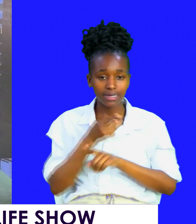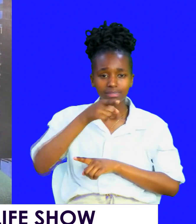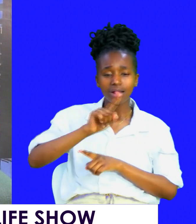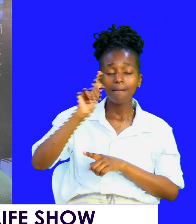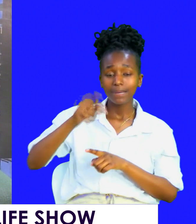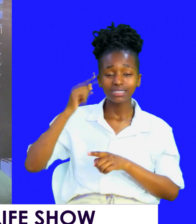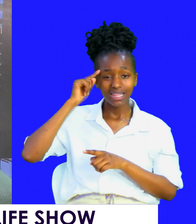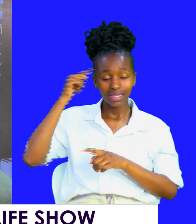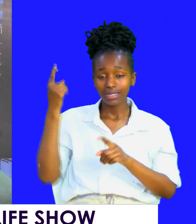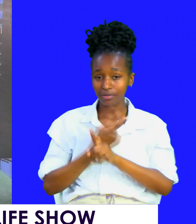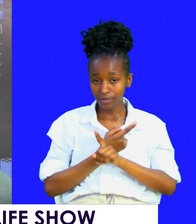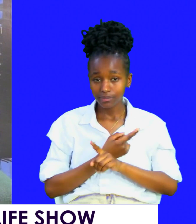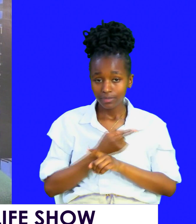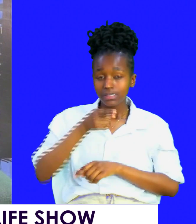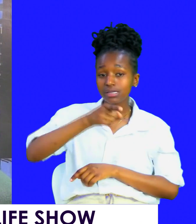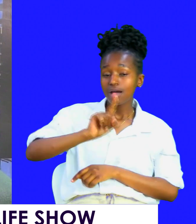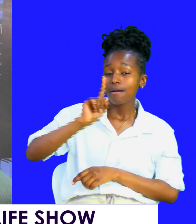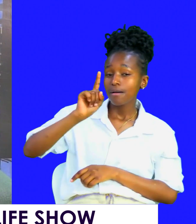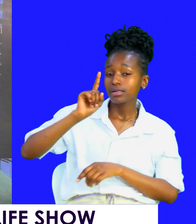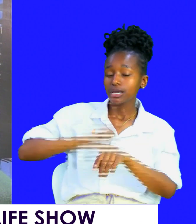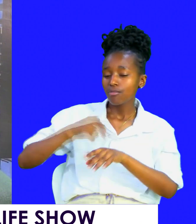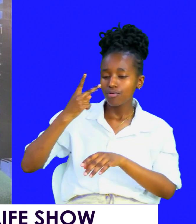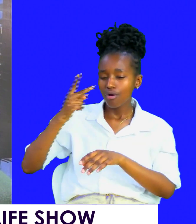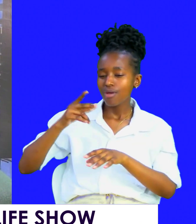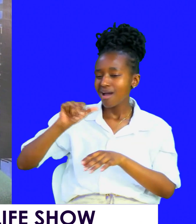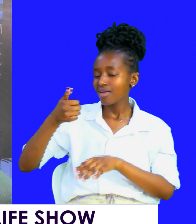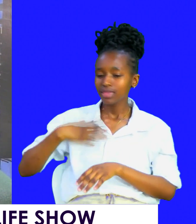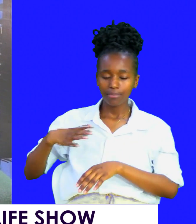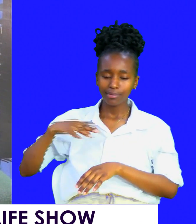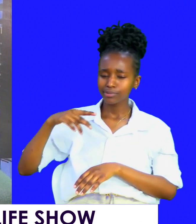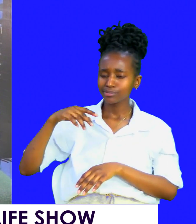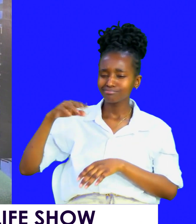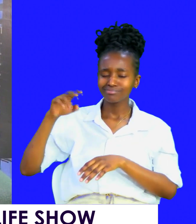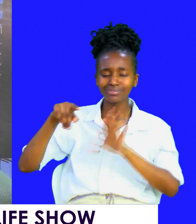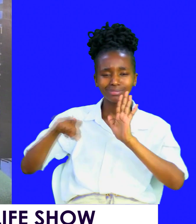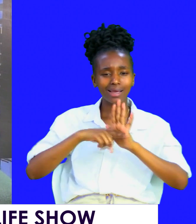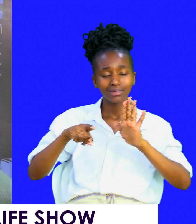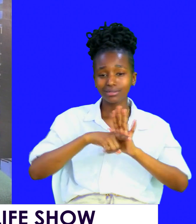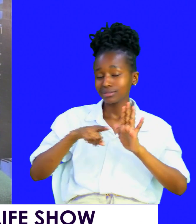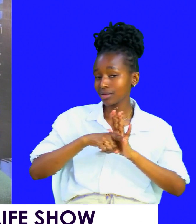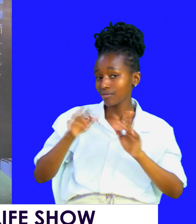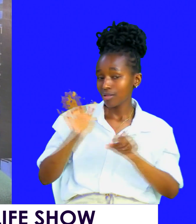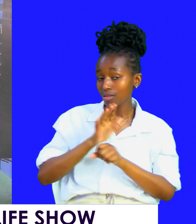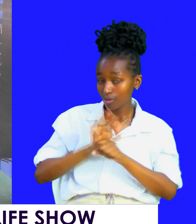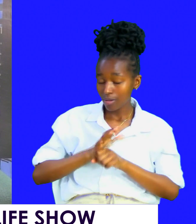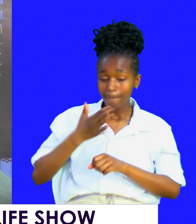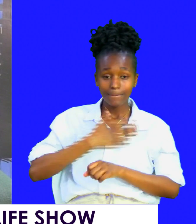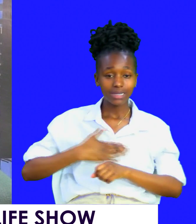think differently. When you see people moving in negativity, don't. You need to take yourself to